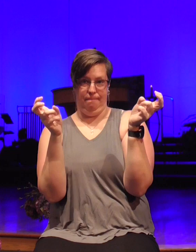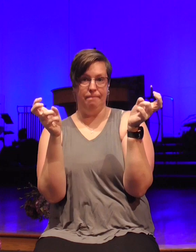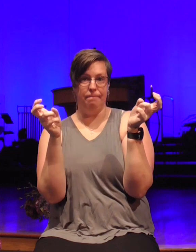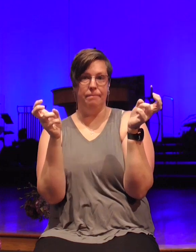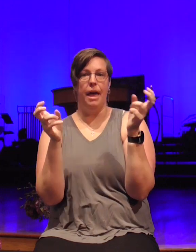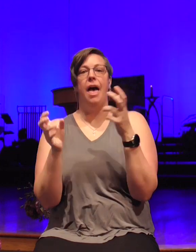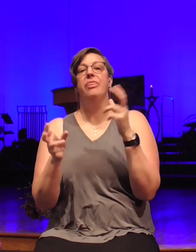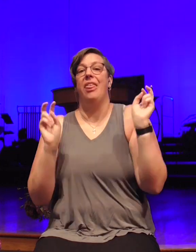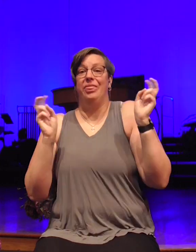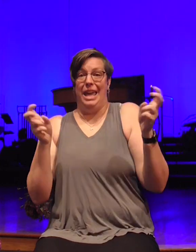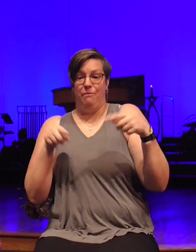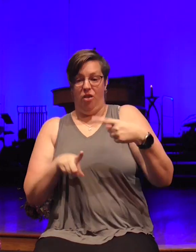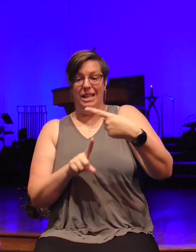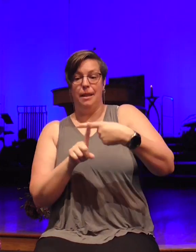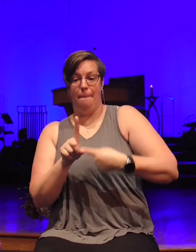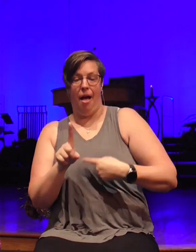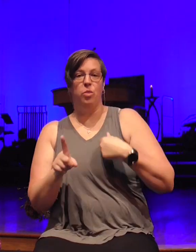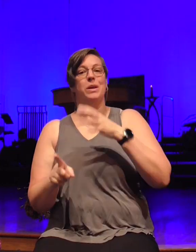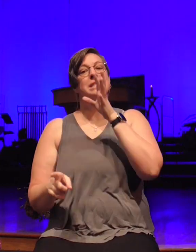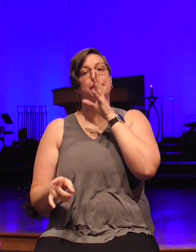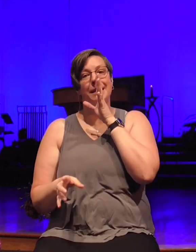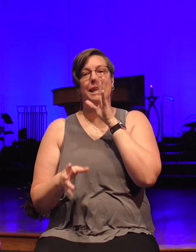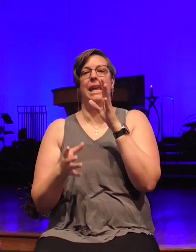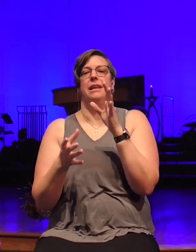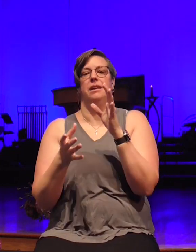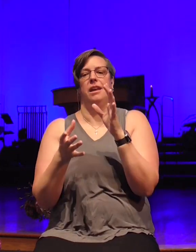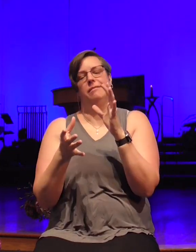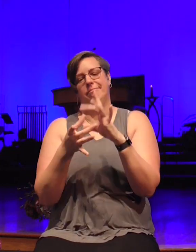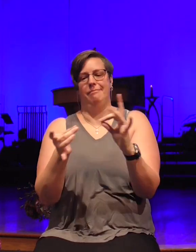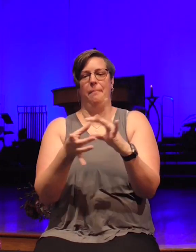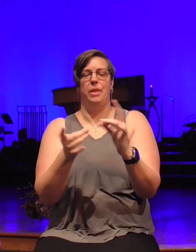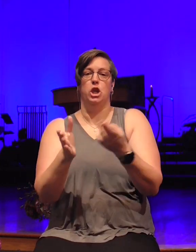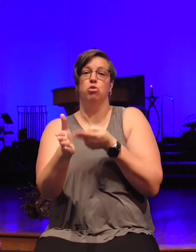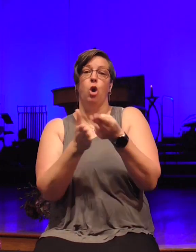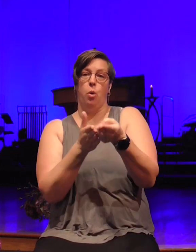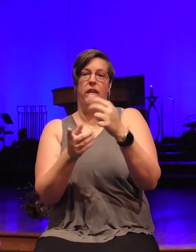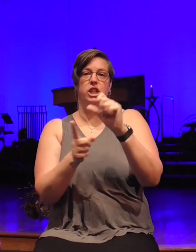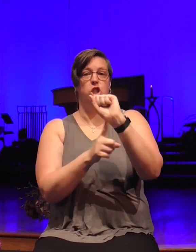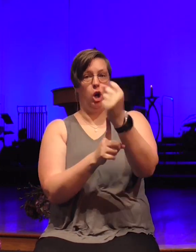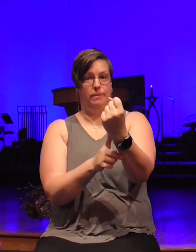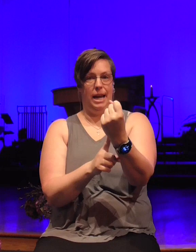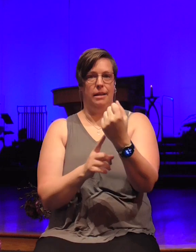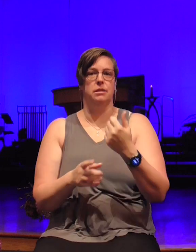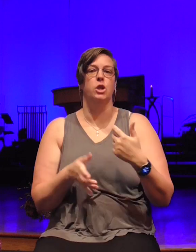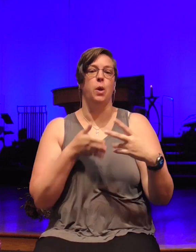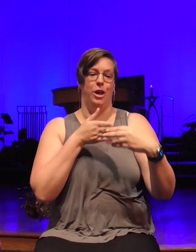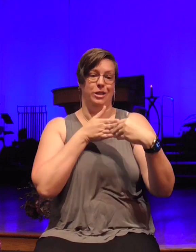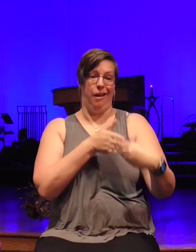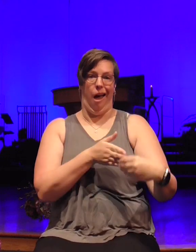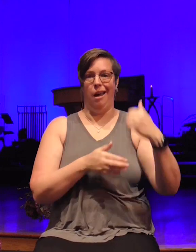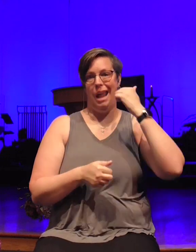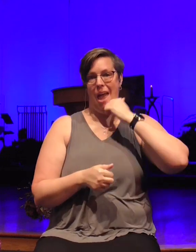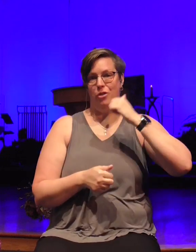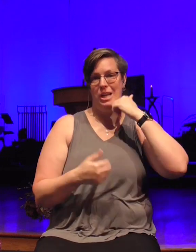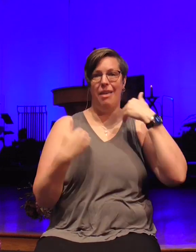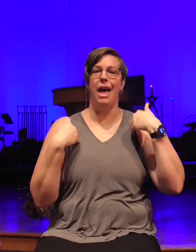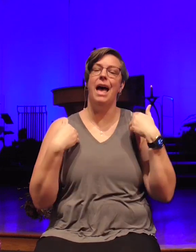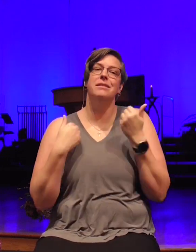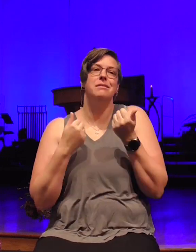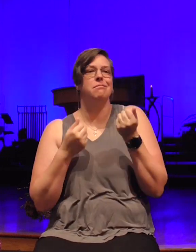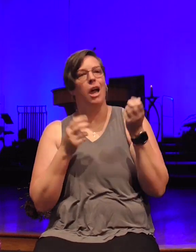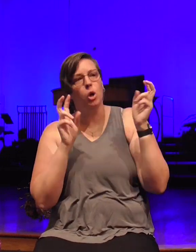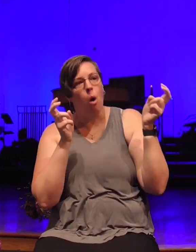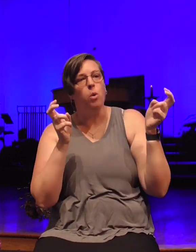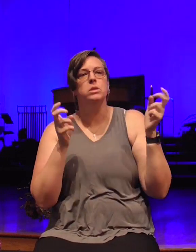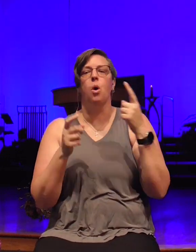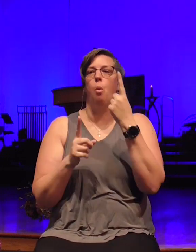and the theme for this month was speaking truth to circumstance. And then there's a guide every day that has a couple of quotes,